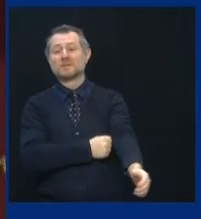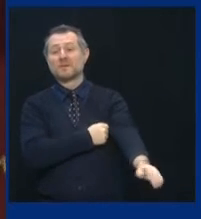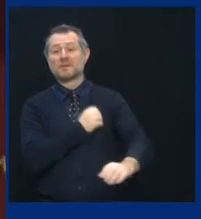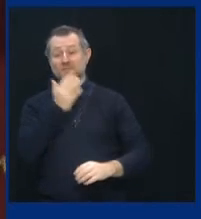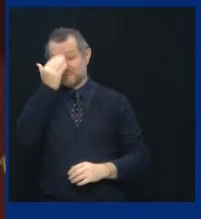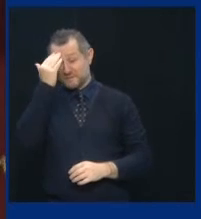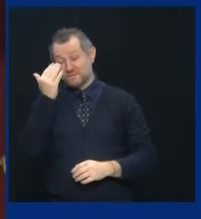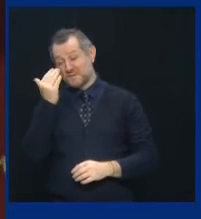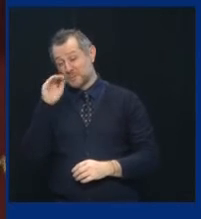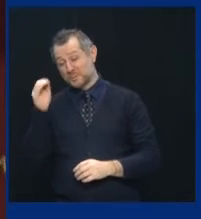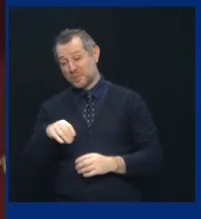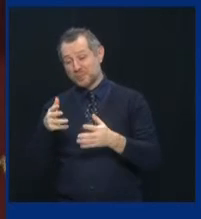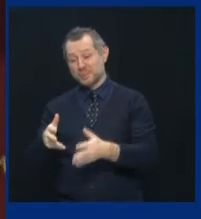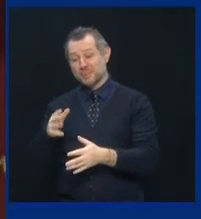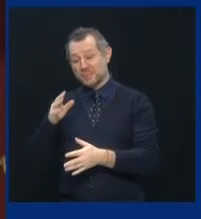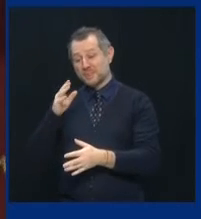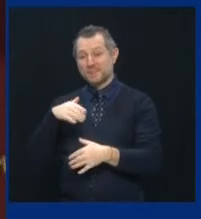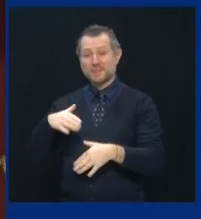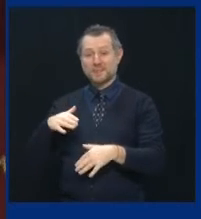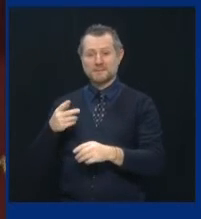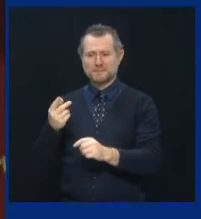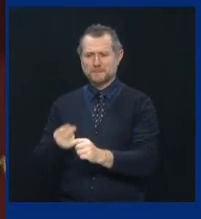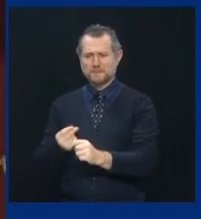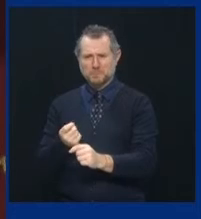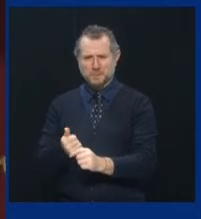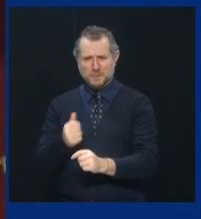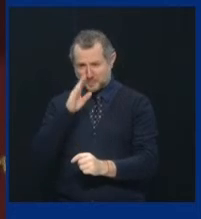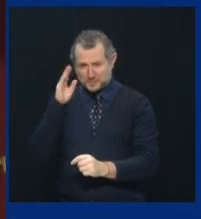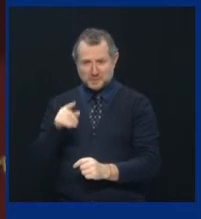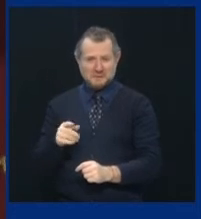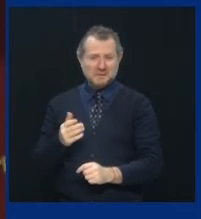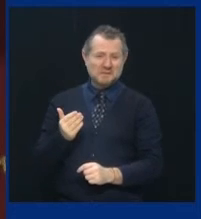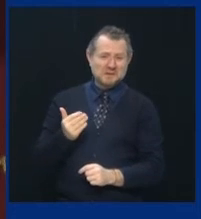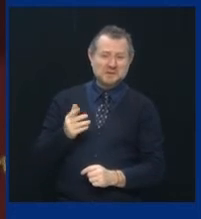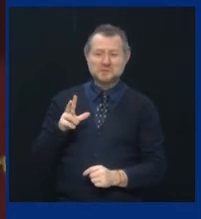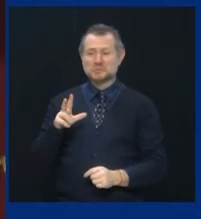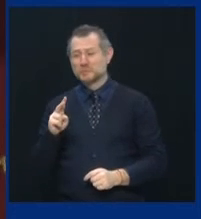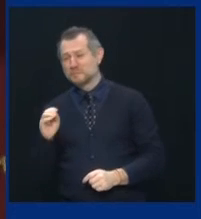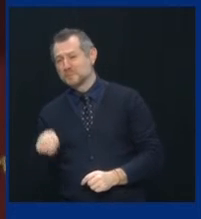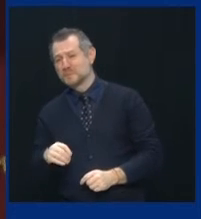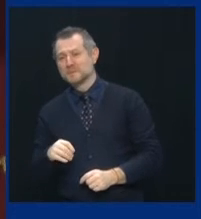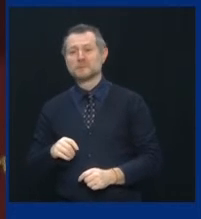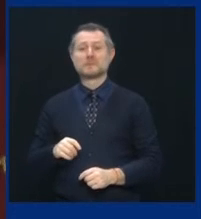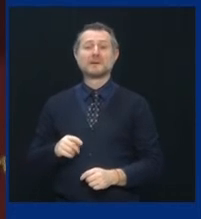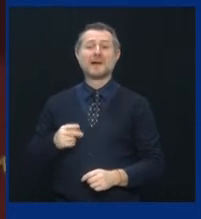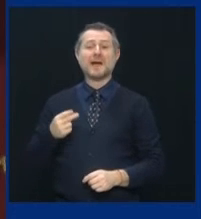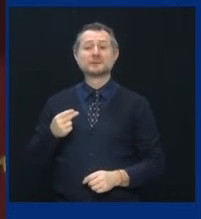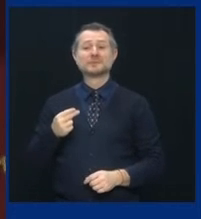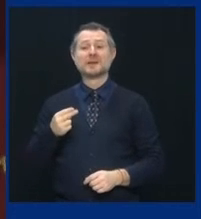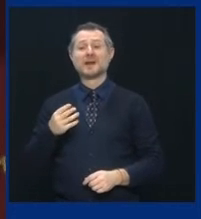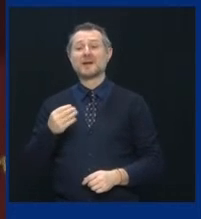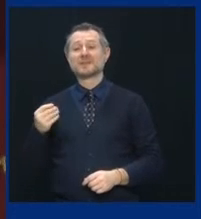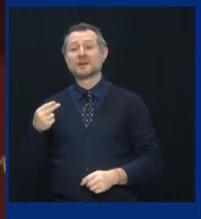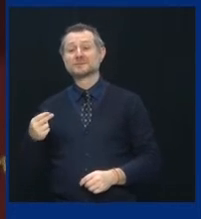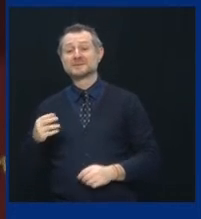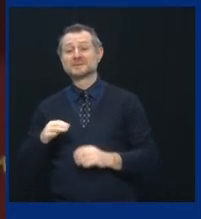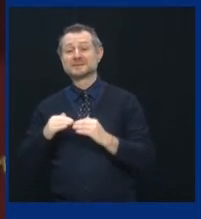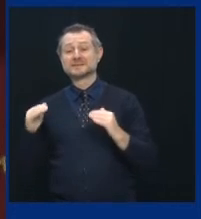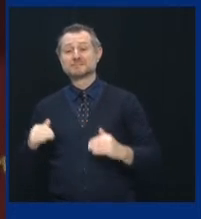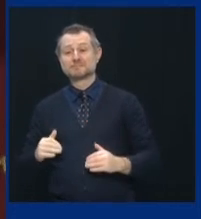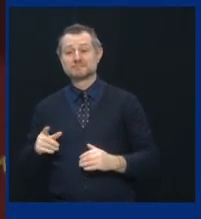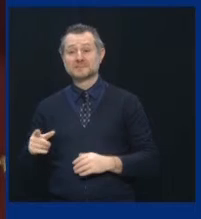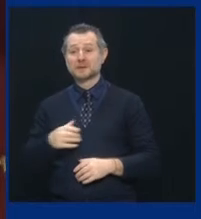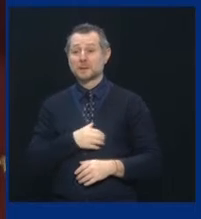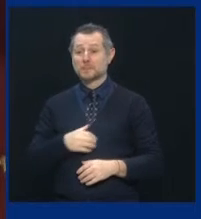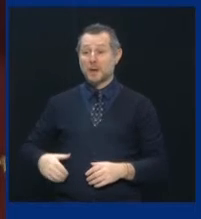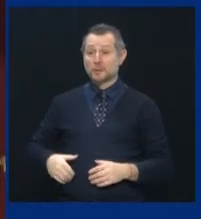the 15%, there's the 32%, 31%. So, for example, in the H&H system, you have the mayor runs the H&H